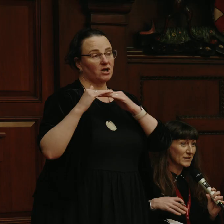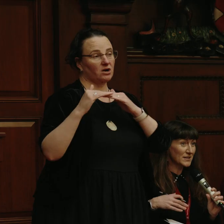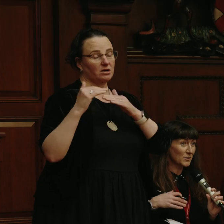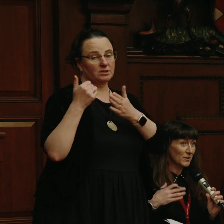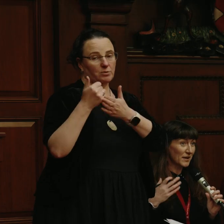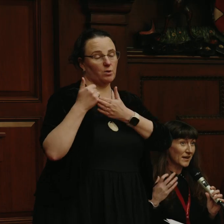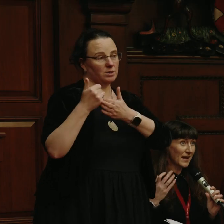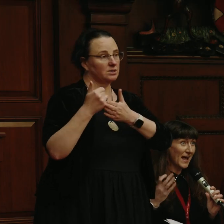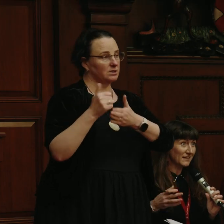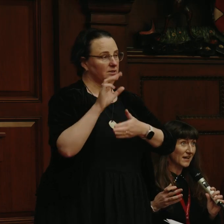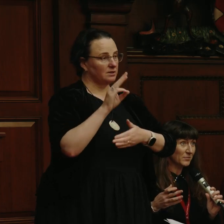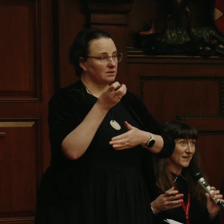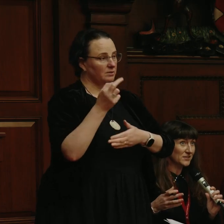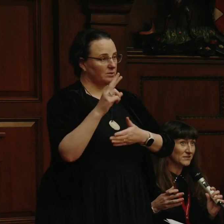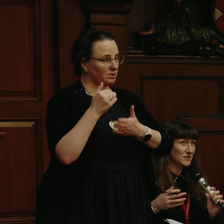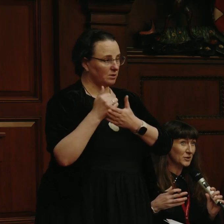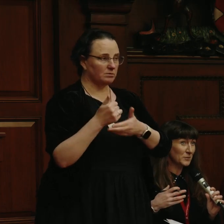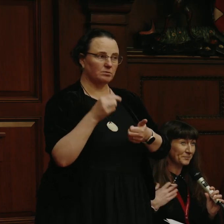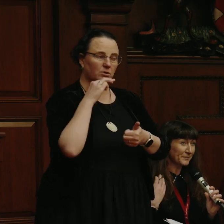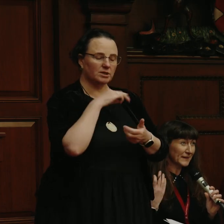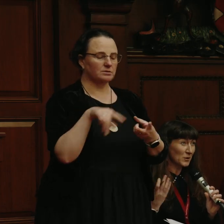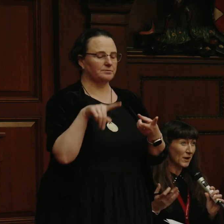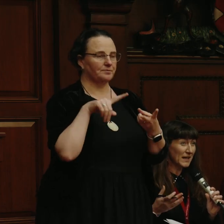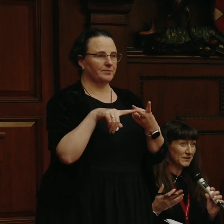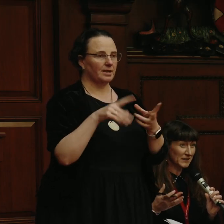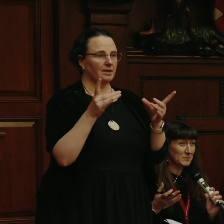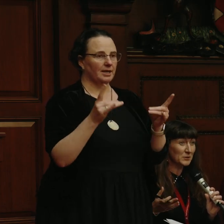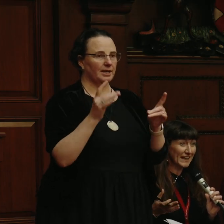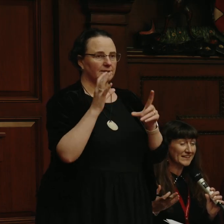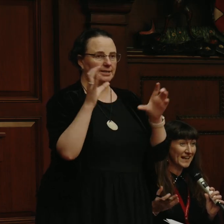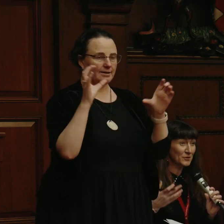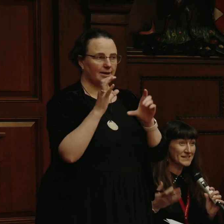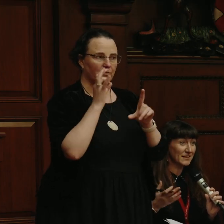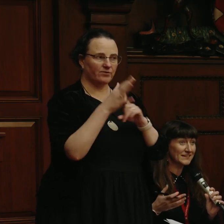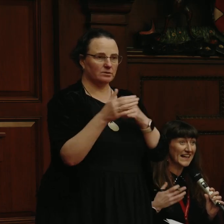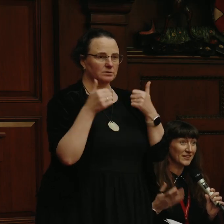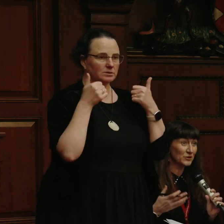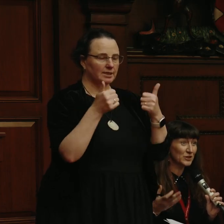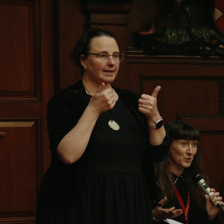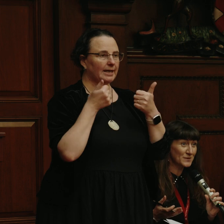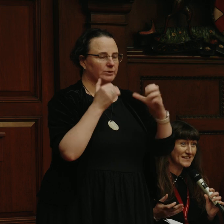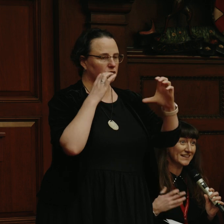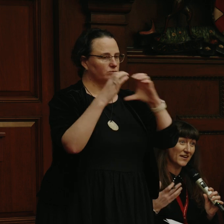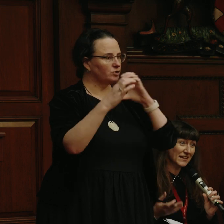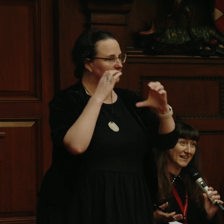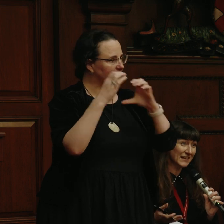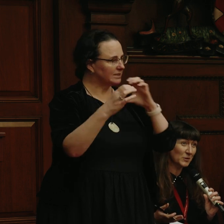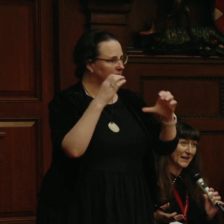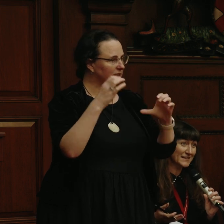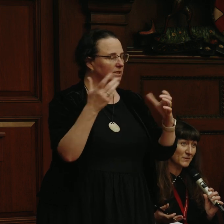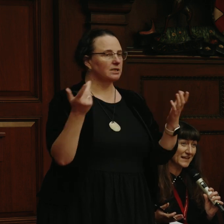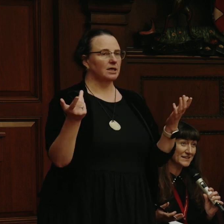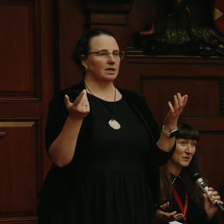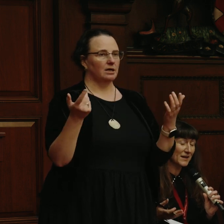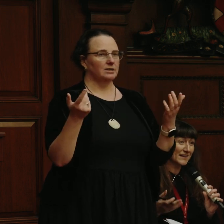but also healthcare professionals who were able to communicate that uncertainty and the unknowns in a very clear